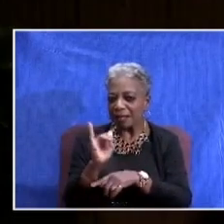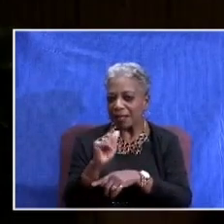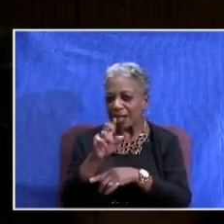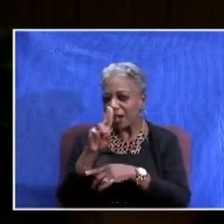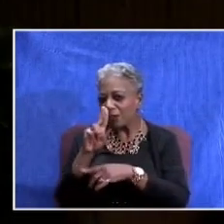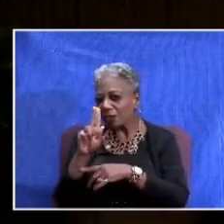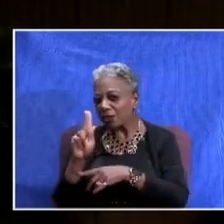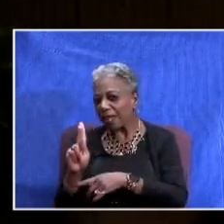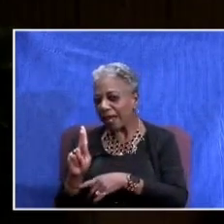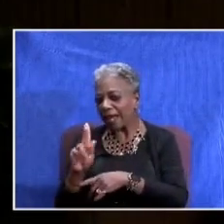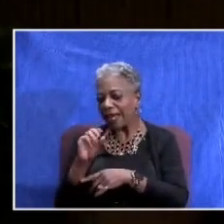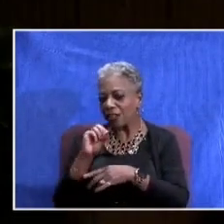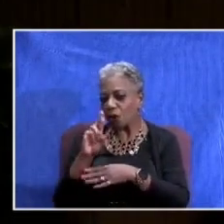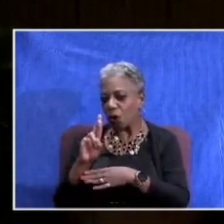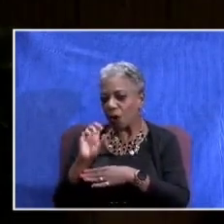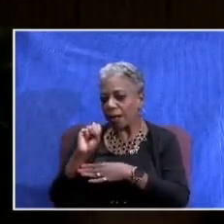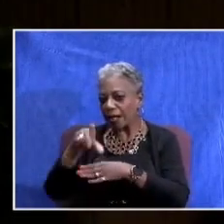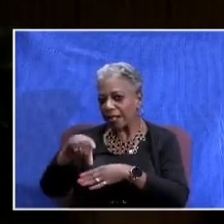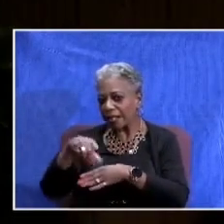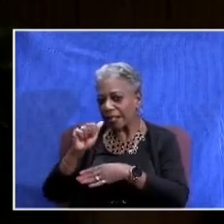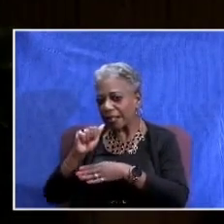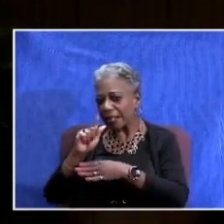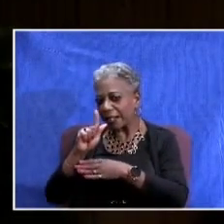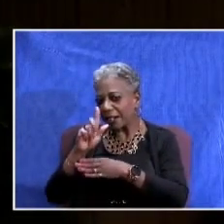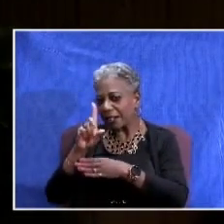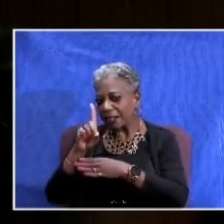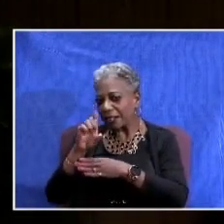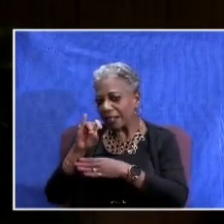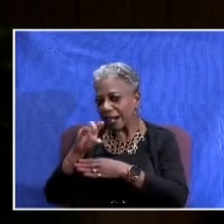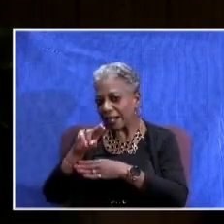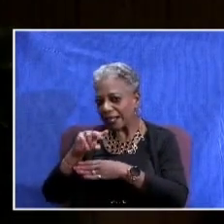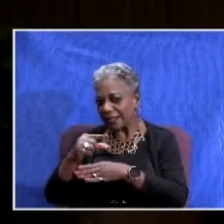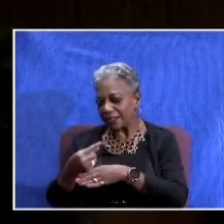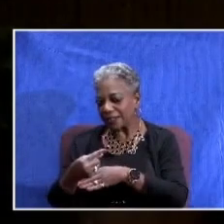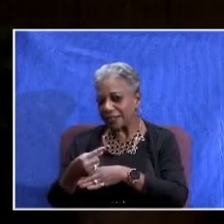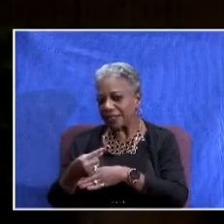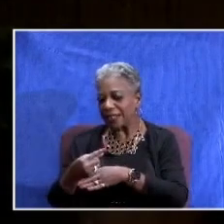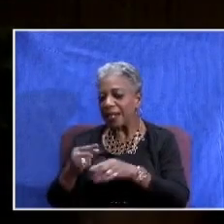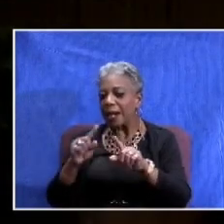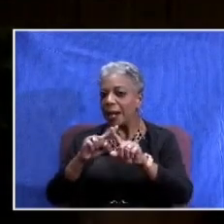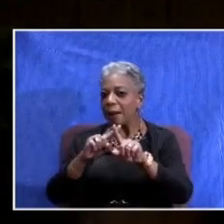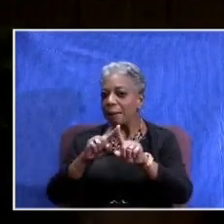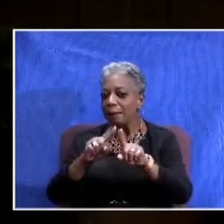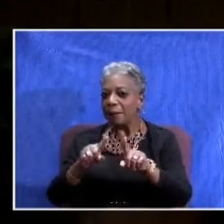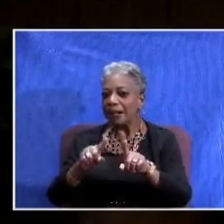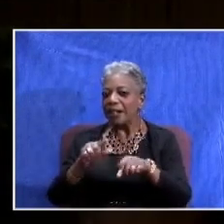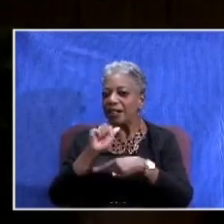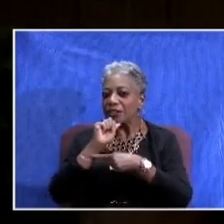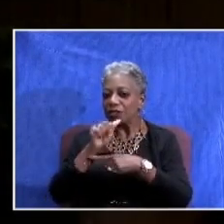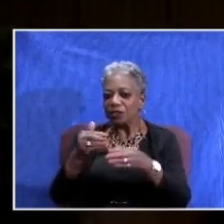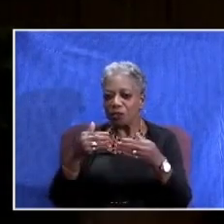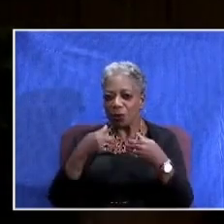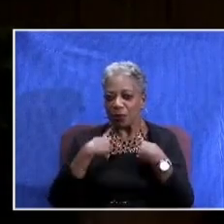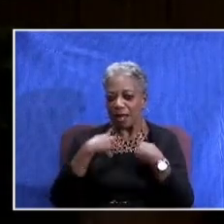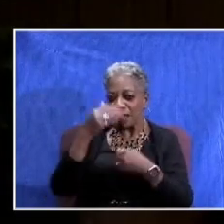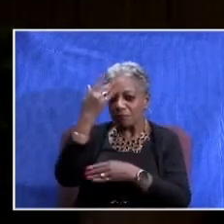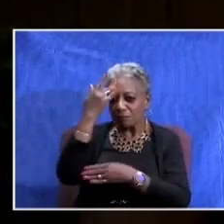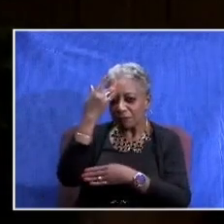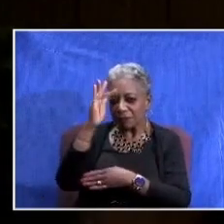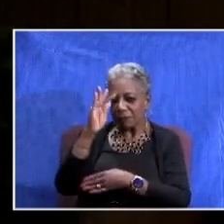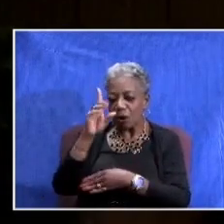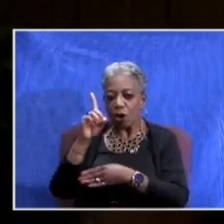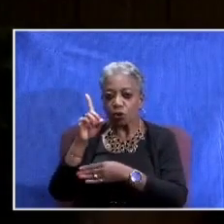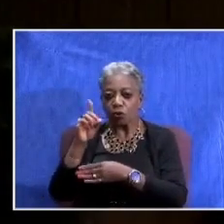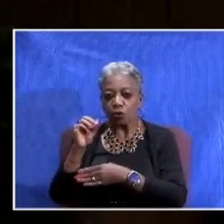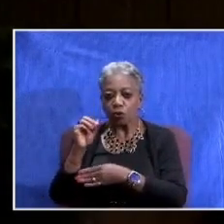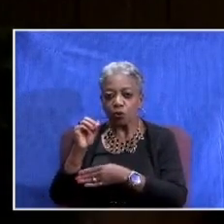or Spalding or any of these other schools. Because the image is you don't have the intellect to do it. That's